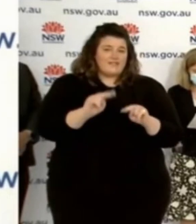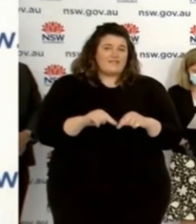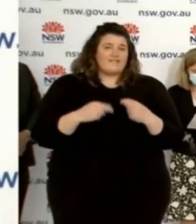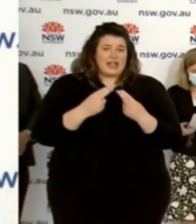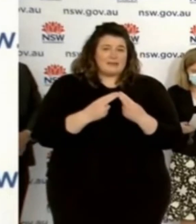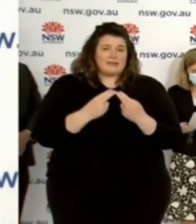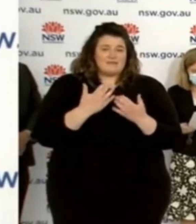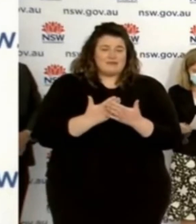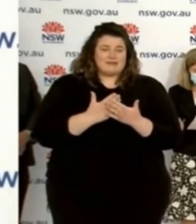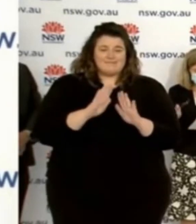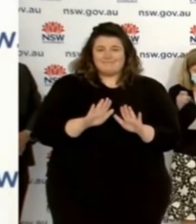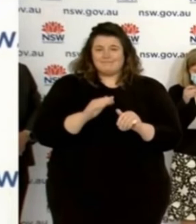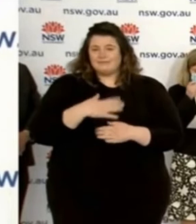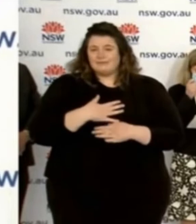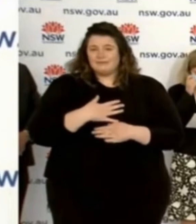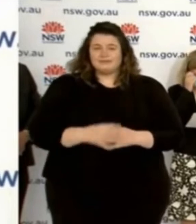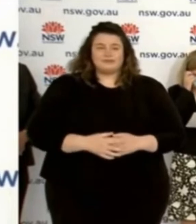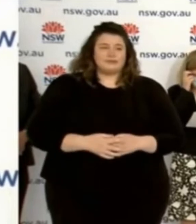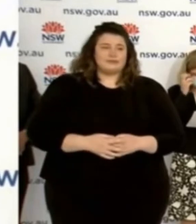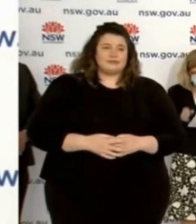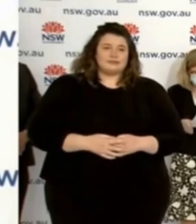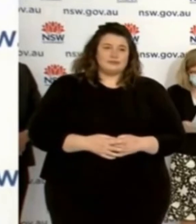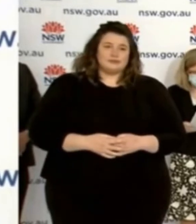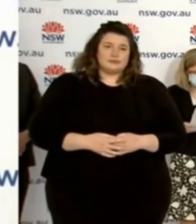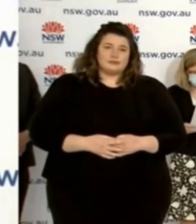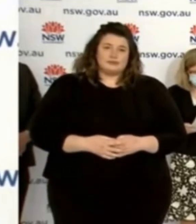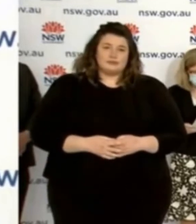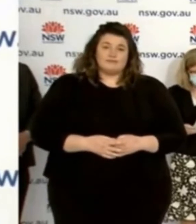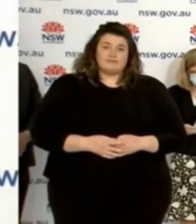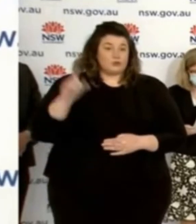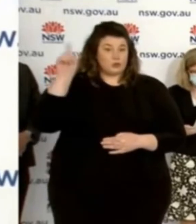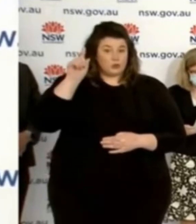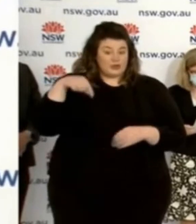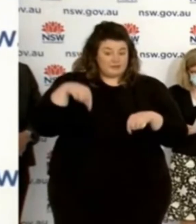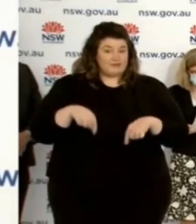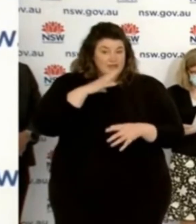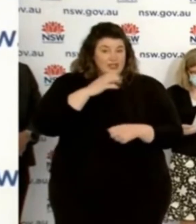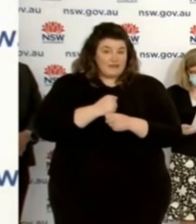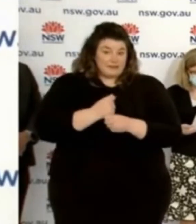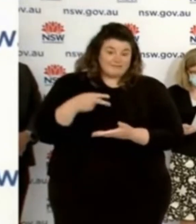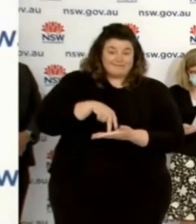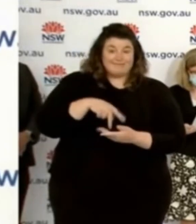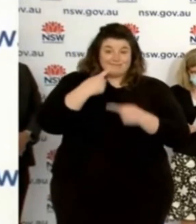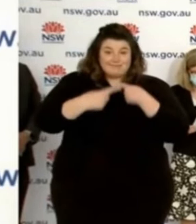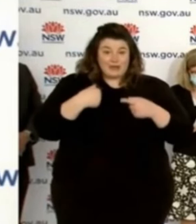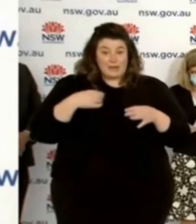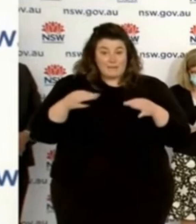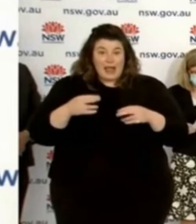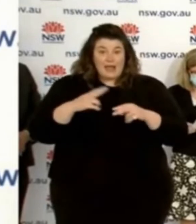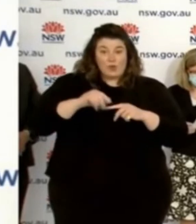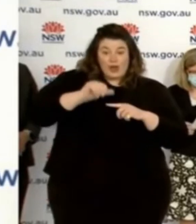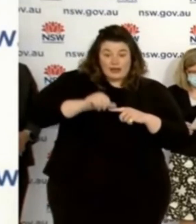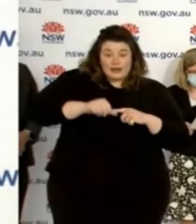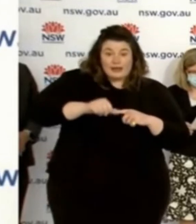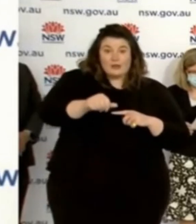grief at this time. I want to stress that whilst today the New South Wales Government is outlining our plan, our roadmap for the way